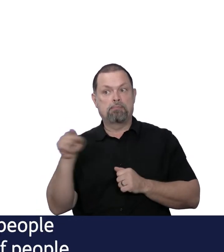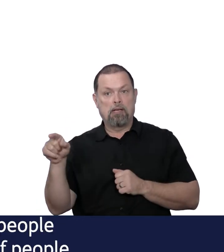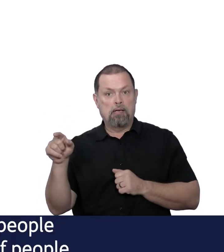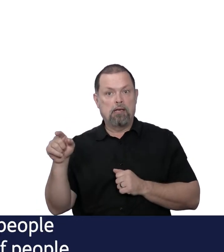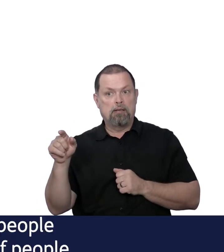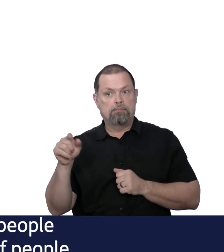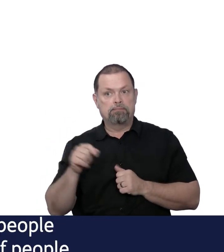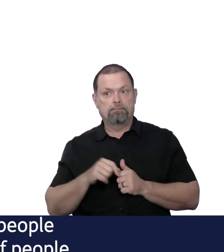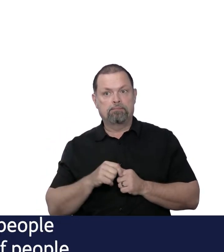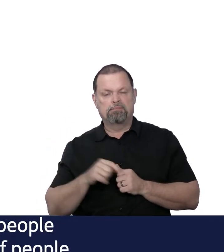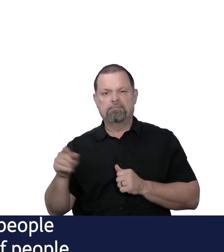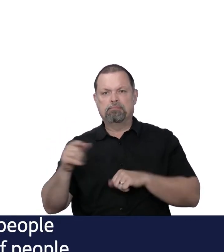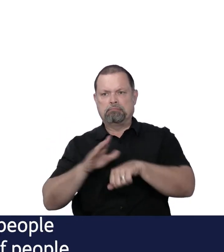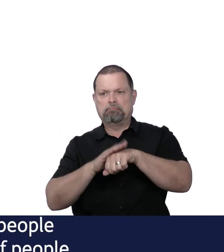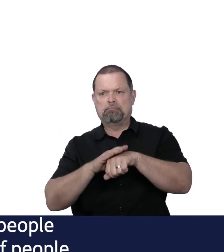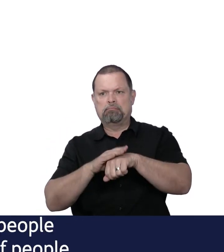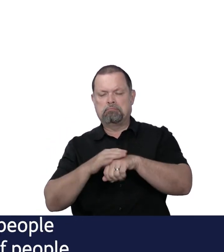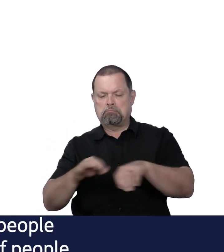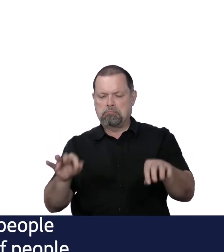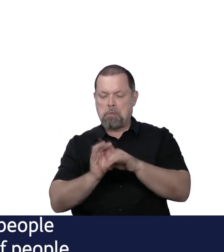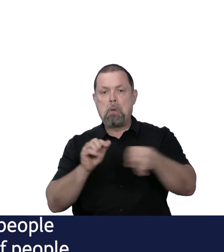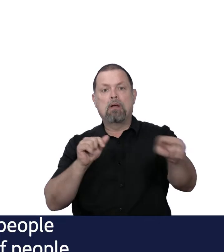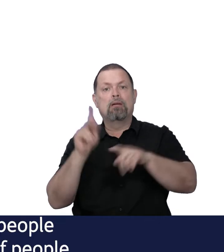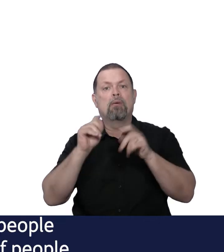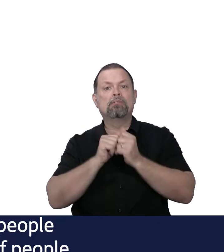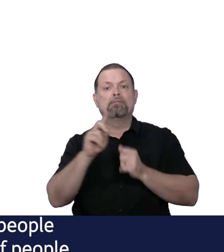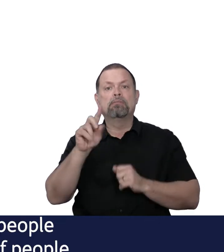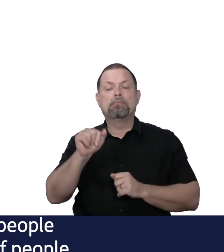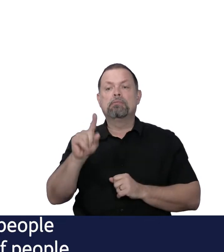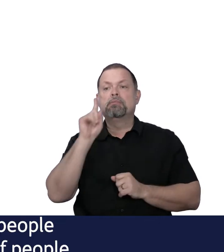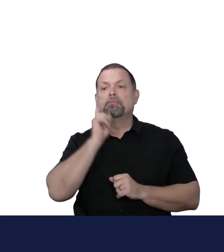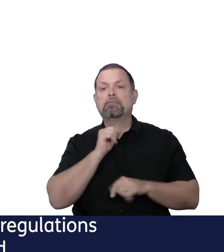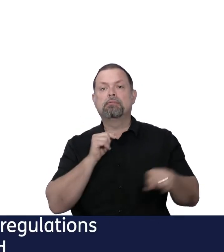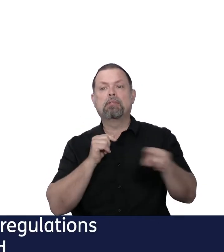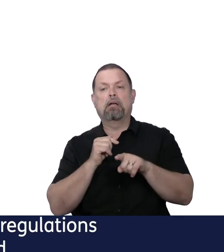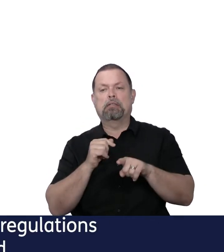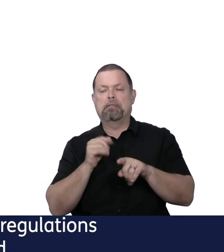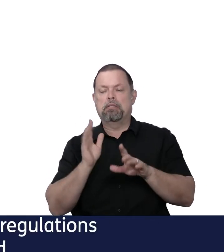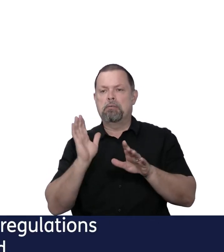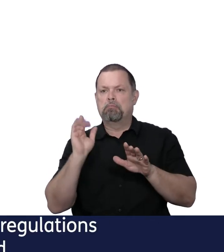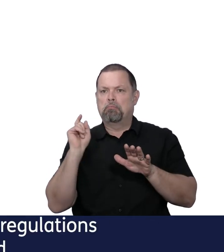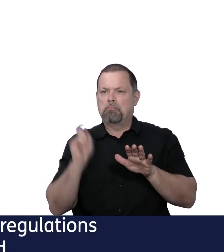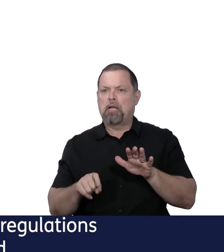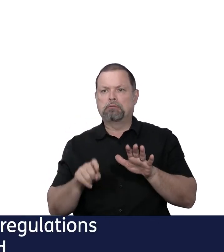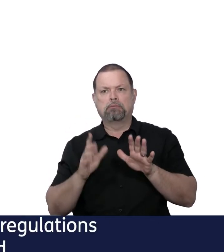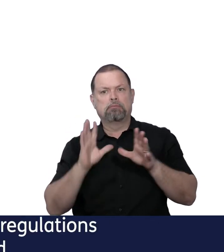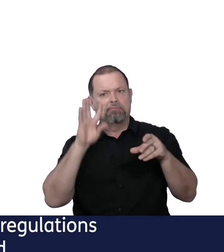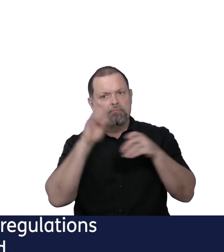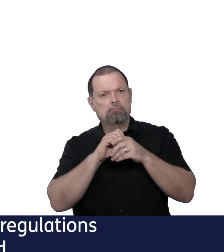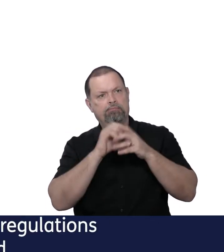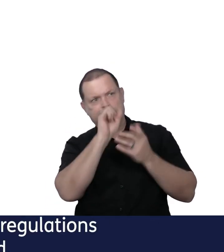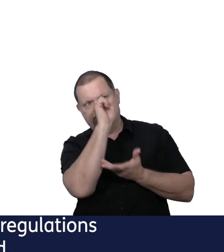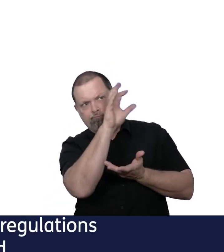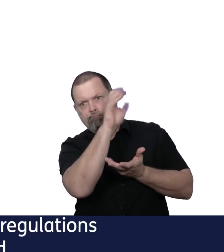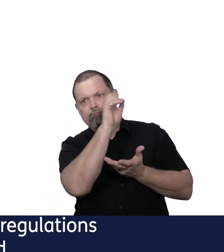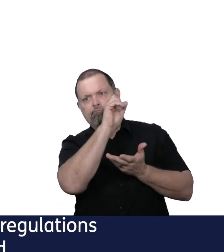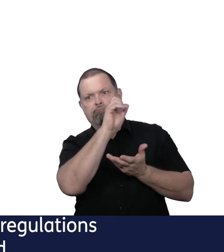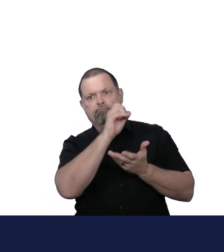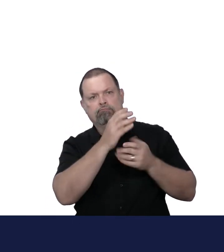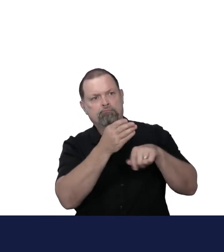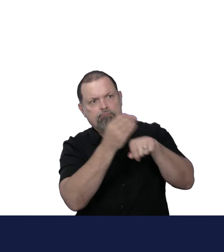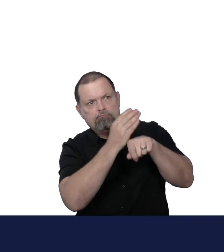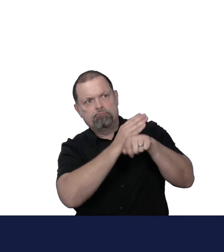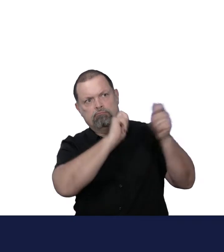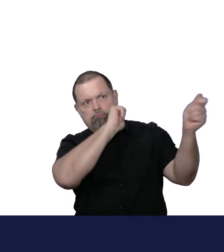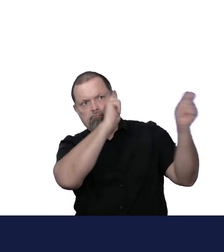us that it is important for people with disabilities and deaf people to give input about how the regulations could be